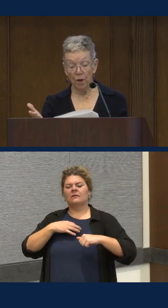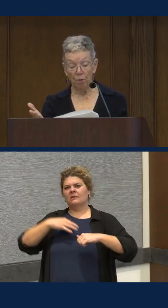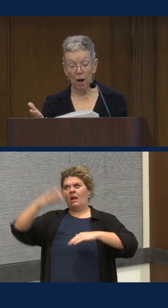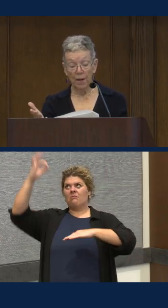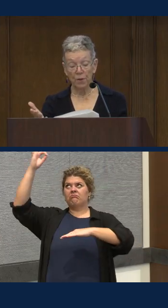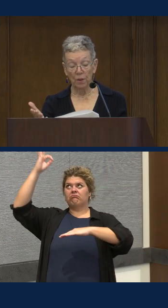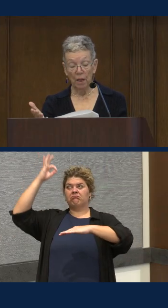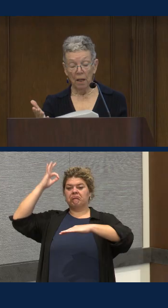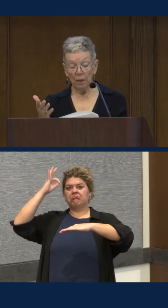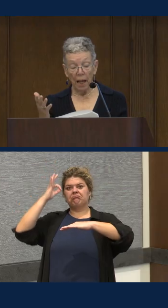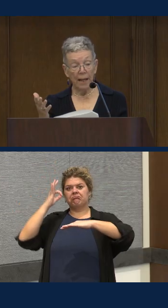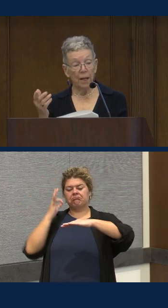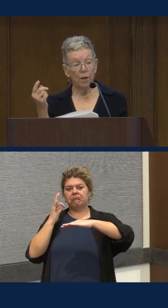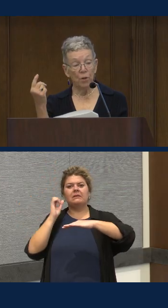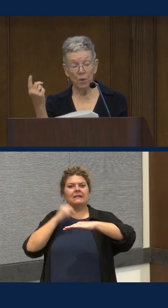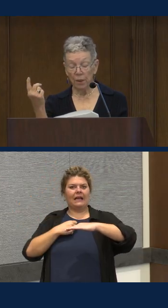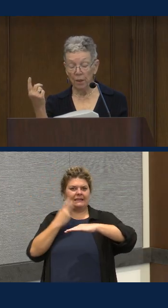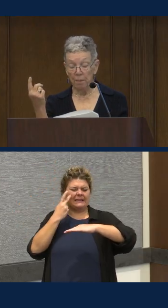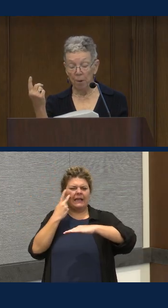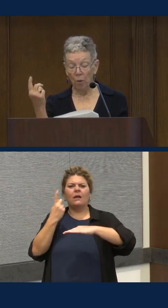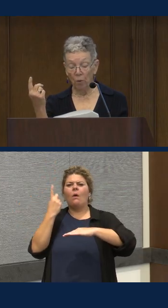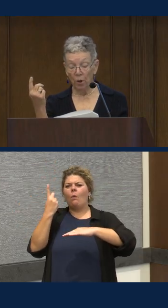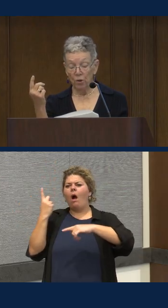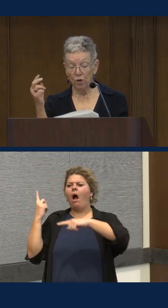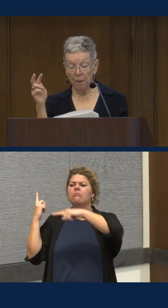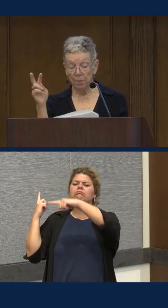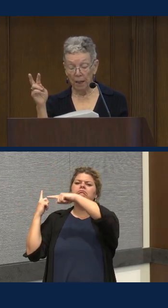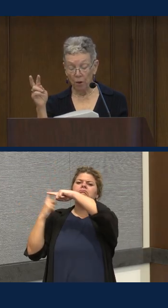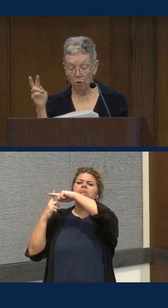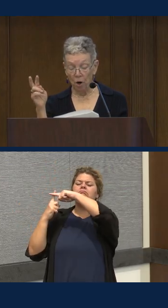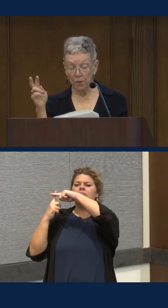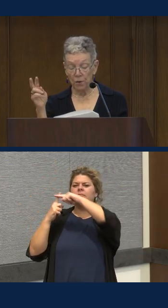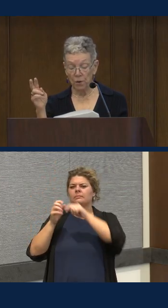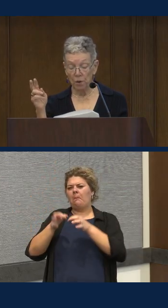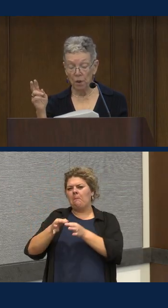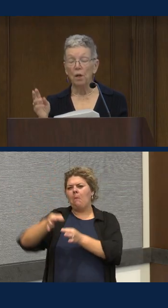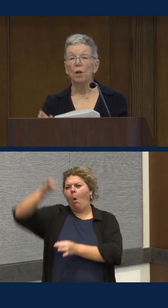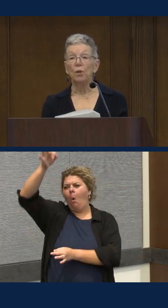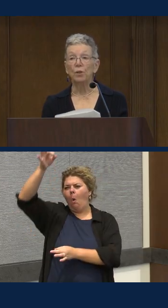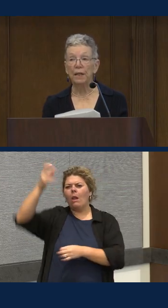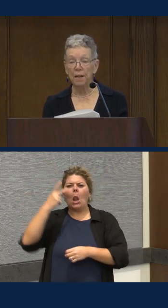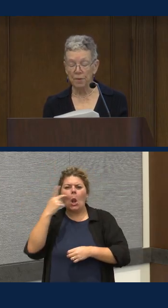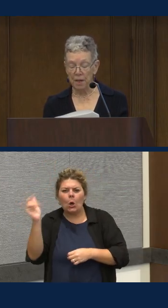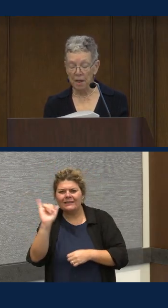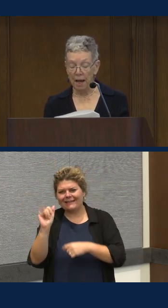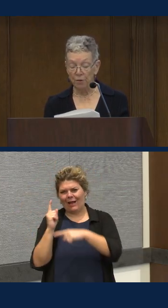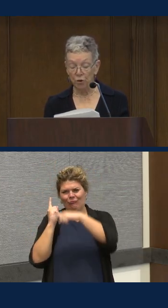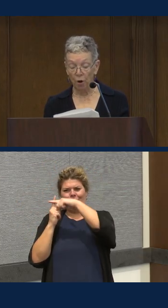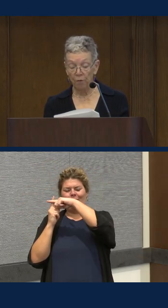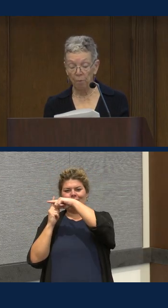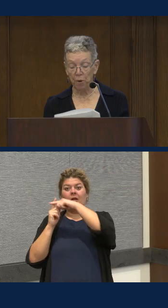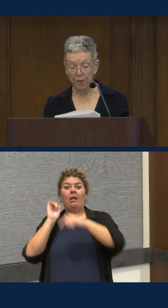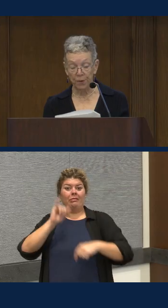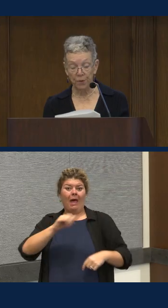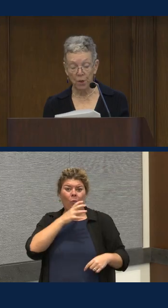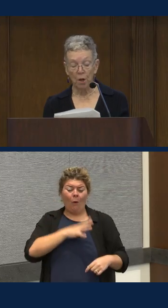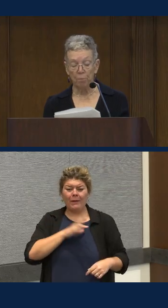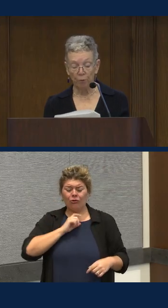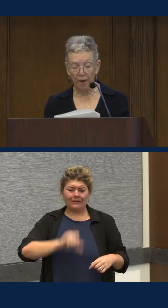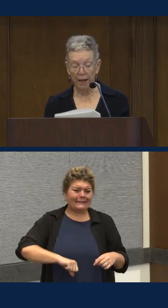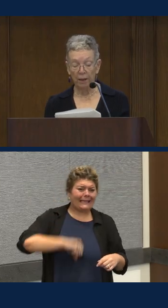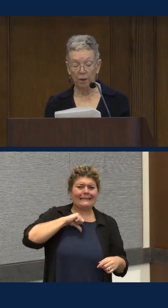into the horizon, lighting a utility pole shaped like a cross. Her dignity and joyful